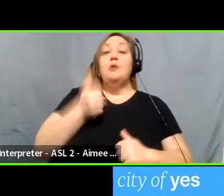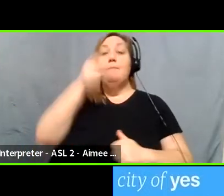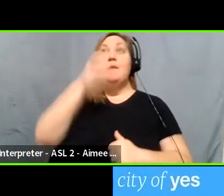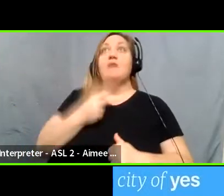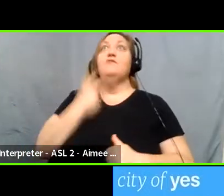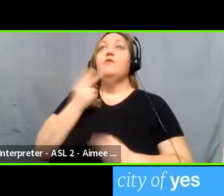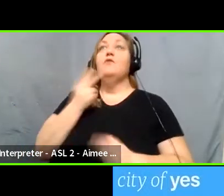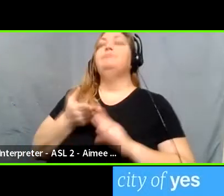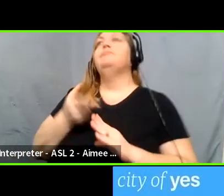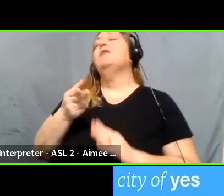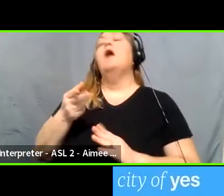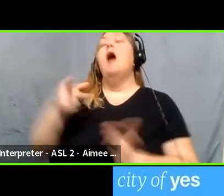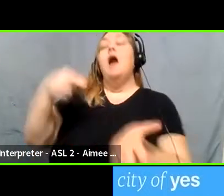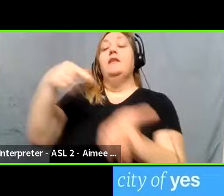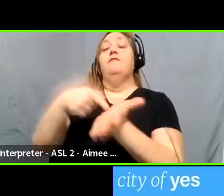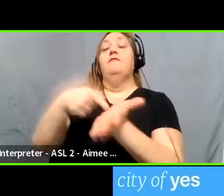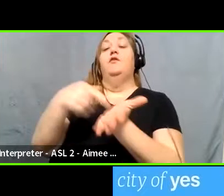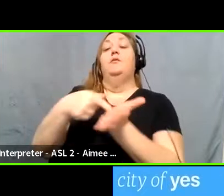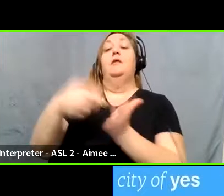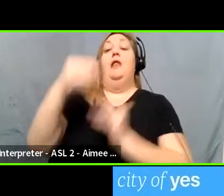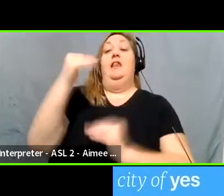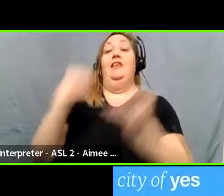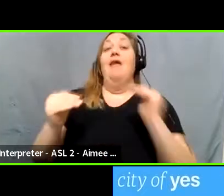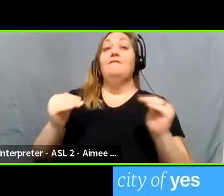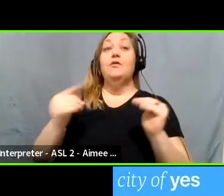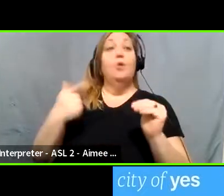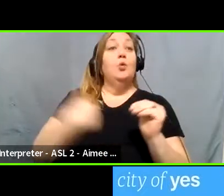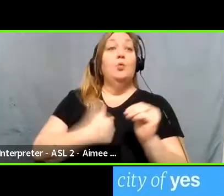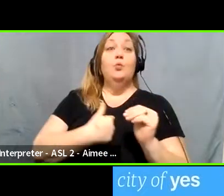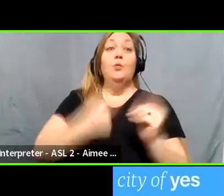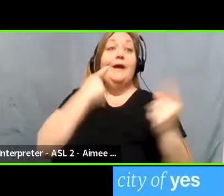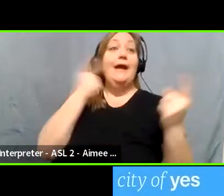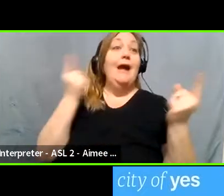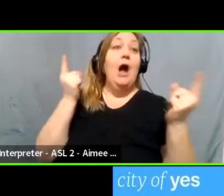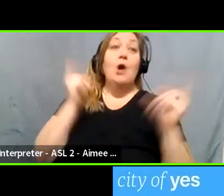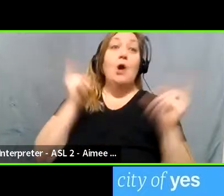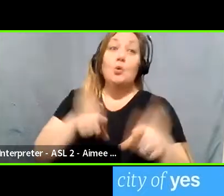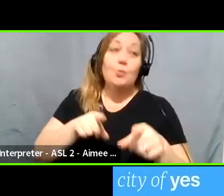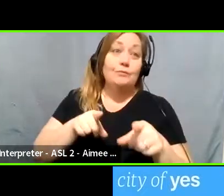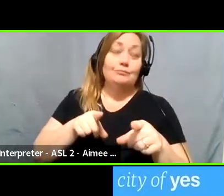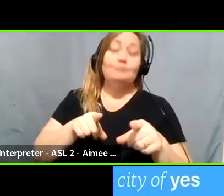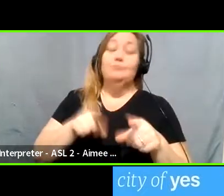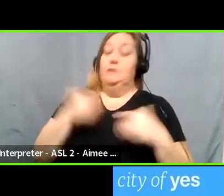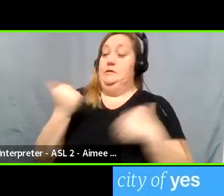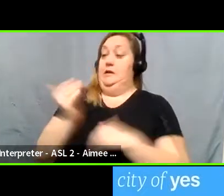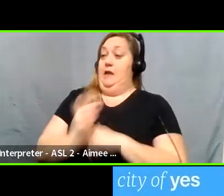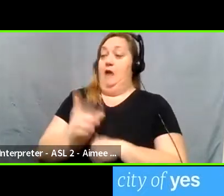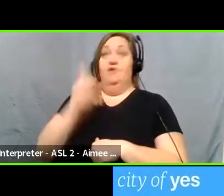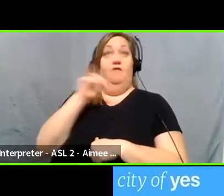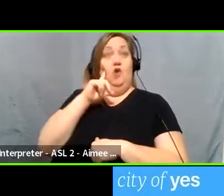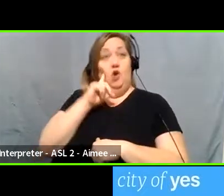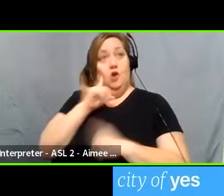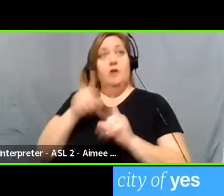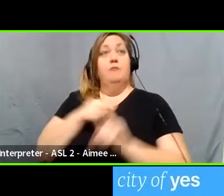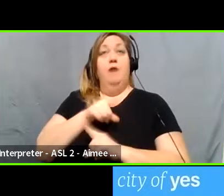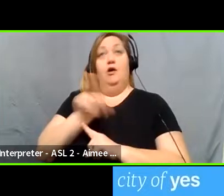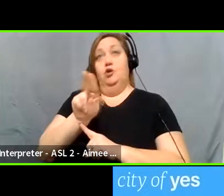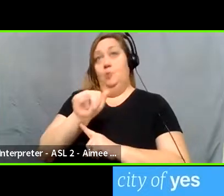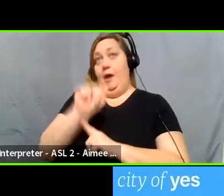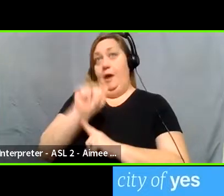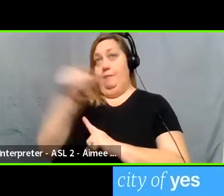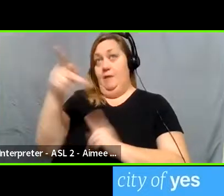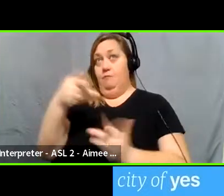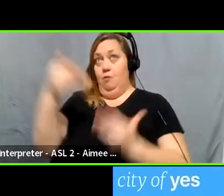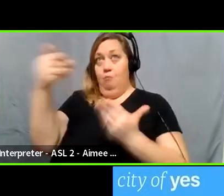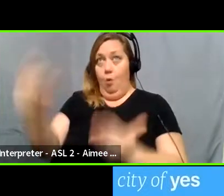on the affordability levels. We completely agree. Um, you know, tonight you've heard about our UAP proposal,